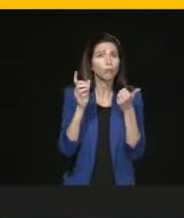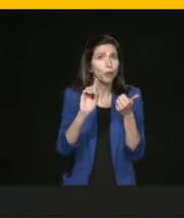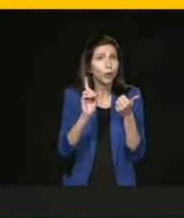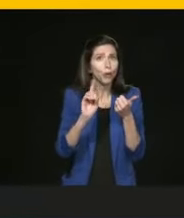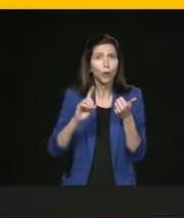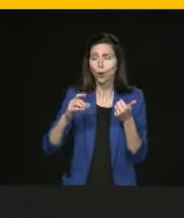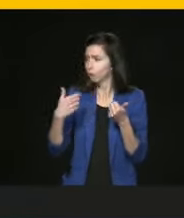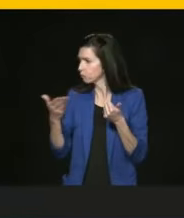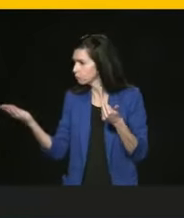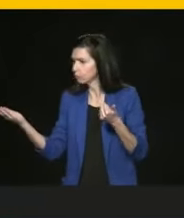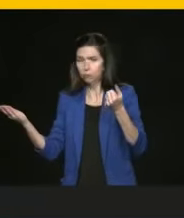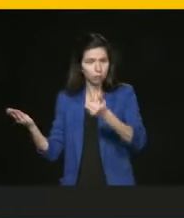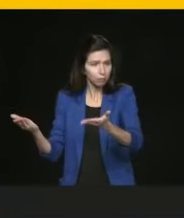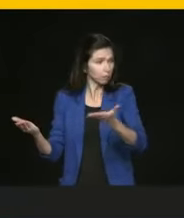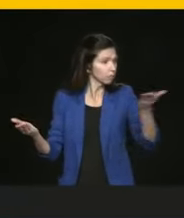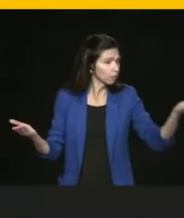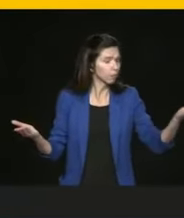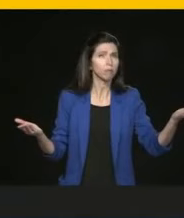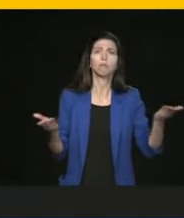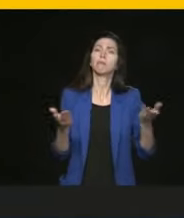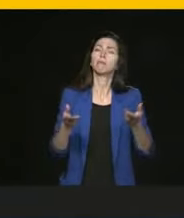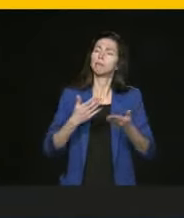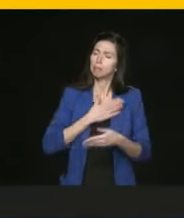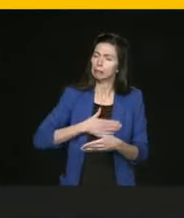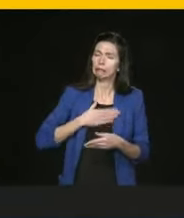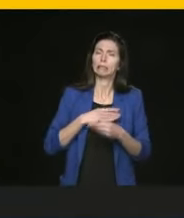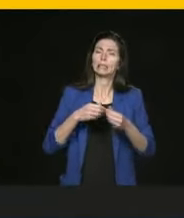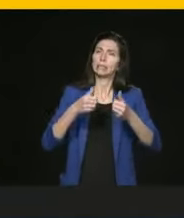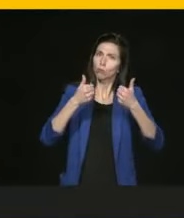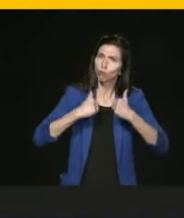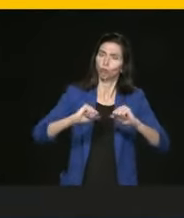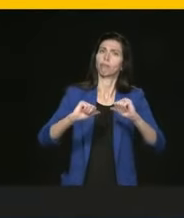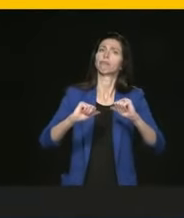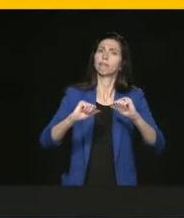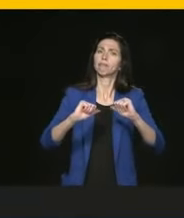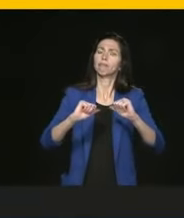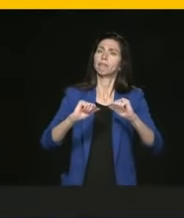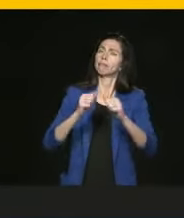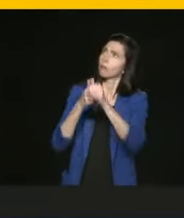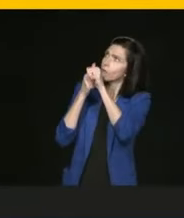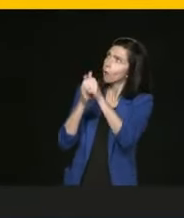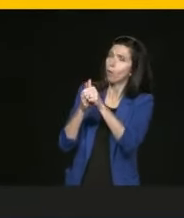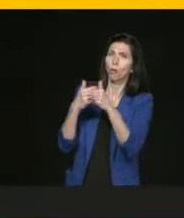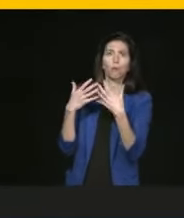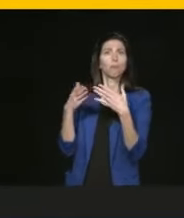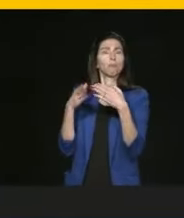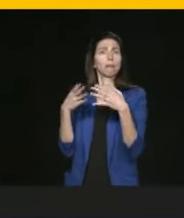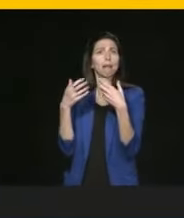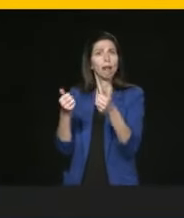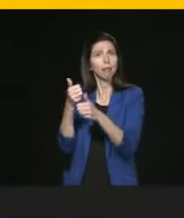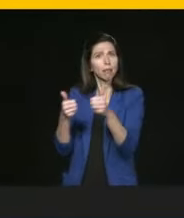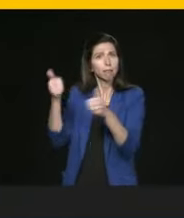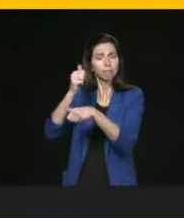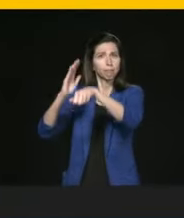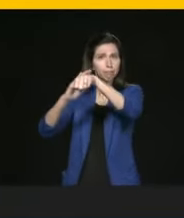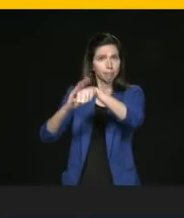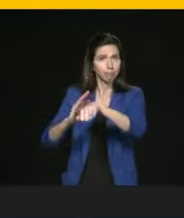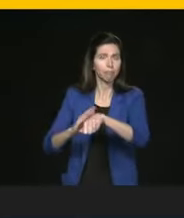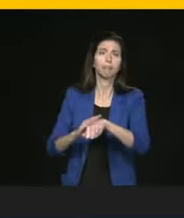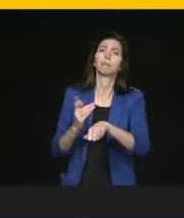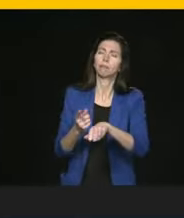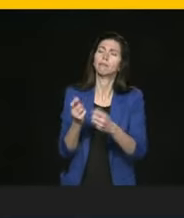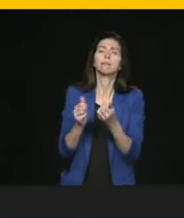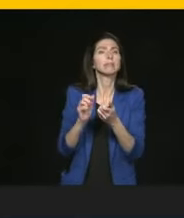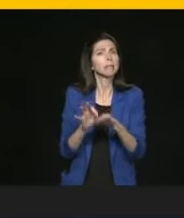things that are helping to slow down and then to stop the transmission in our communities. This includes